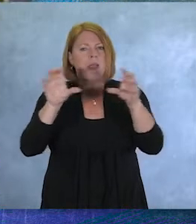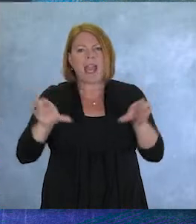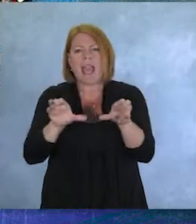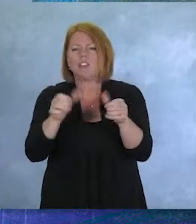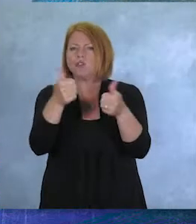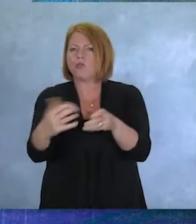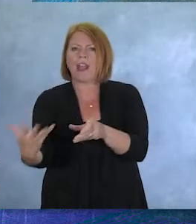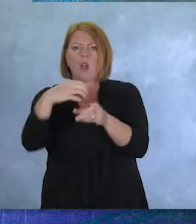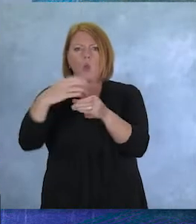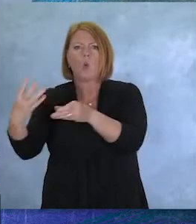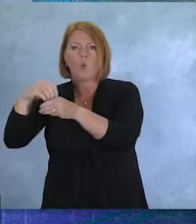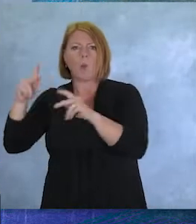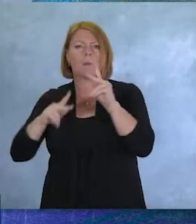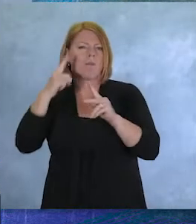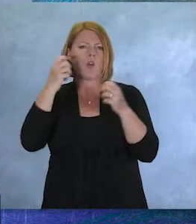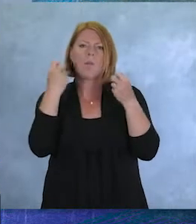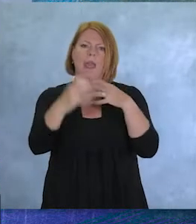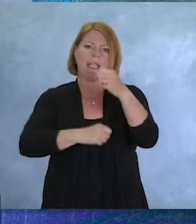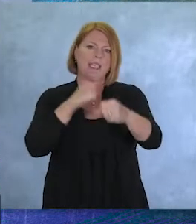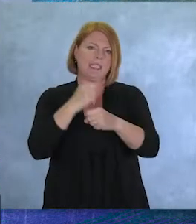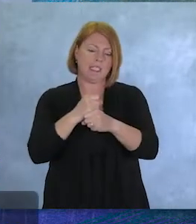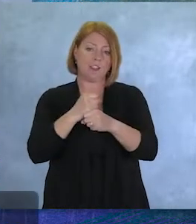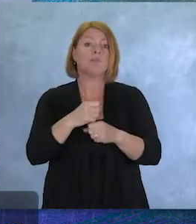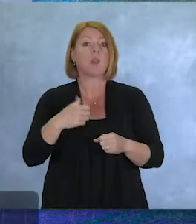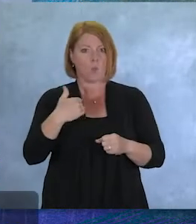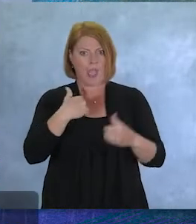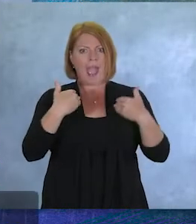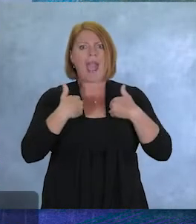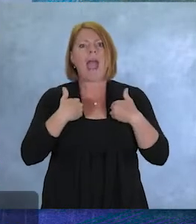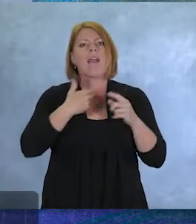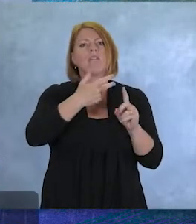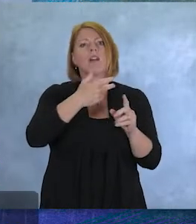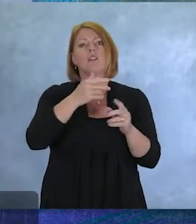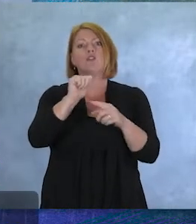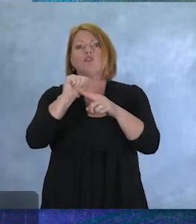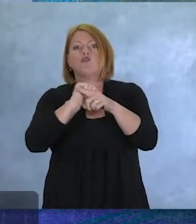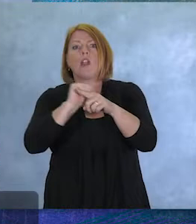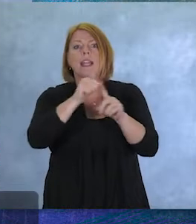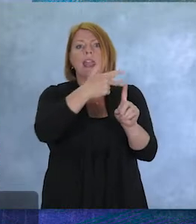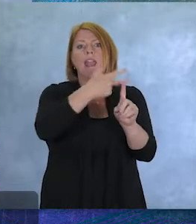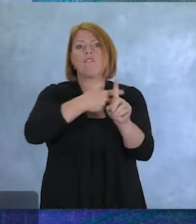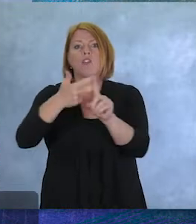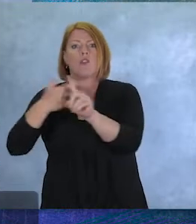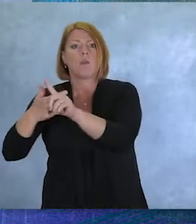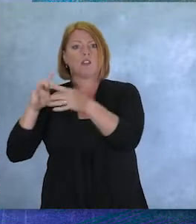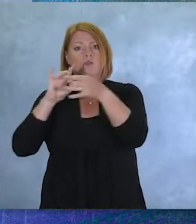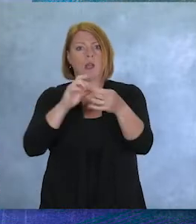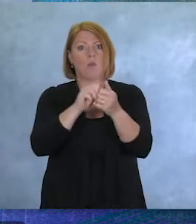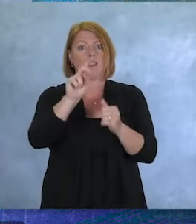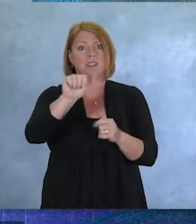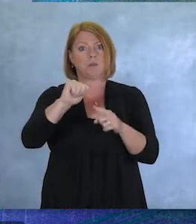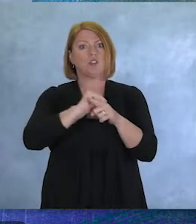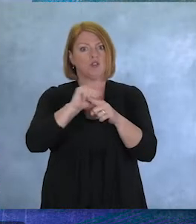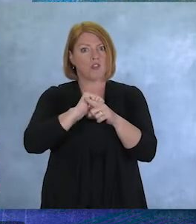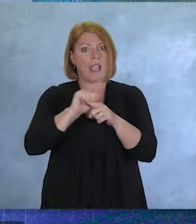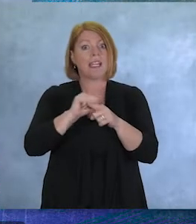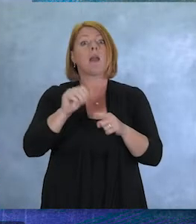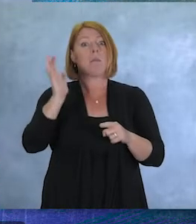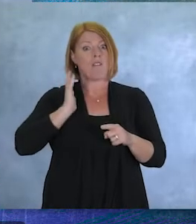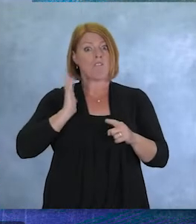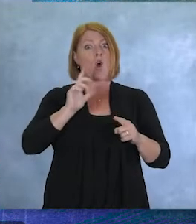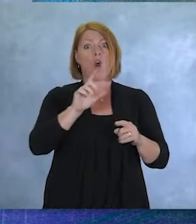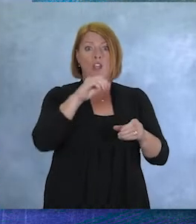come. While quarterly disability awareness training went from live to virtual during the pandemic, the benefits can still